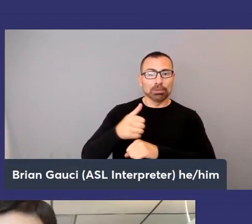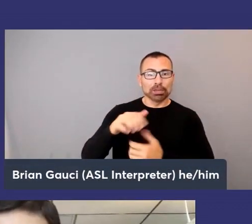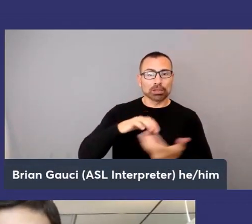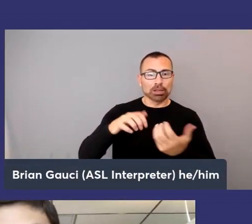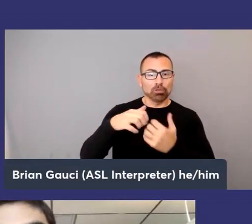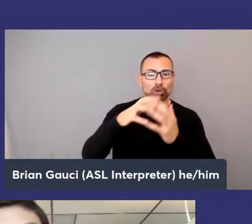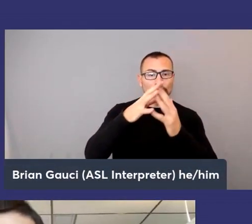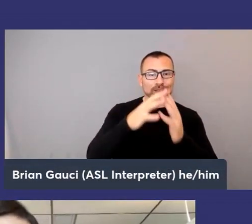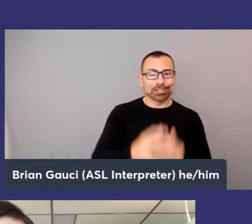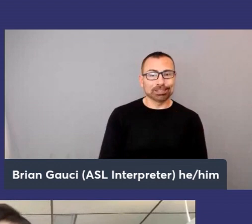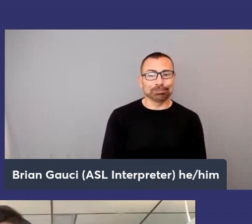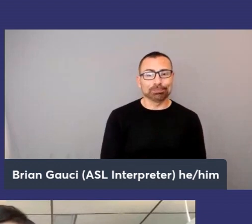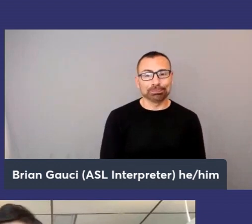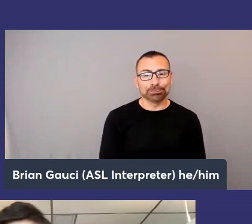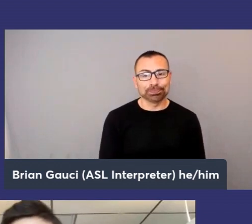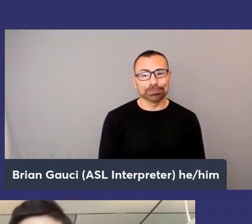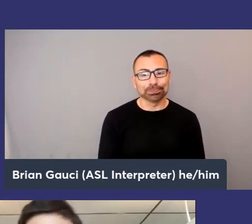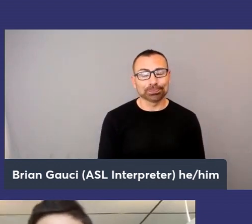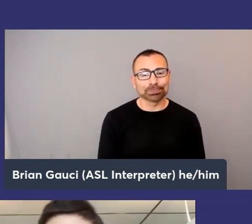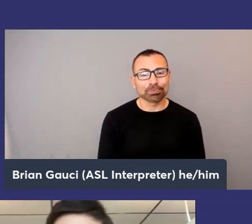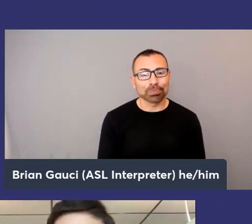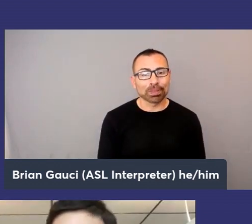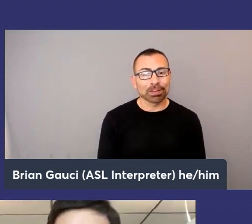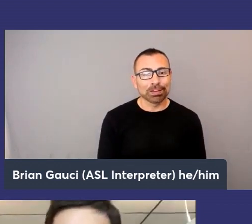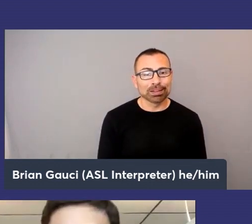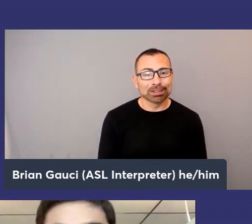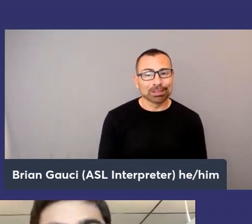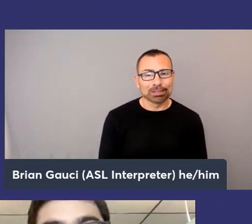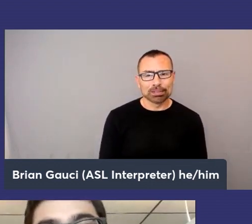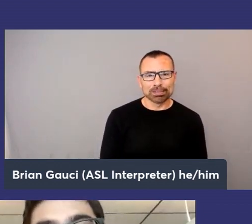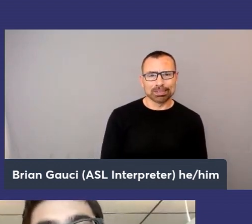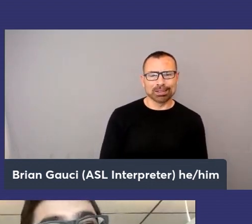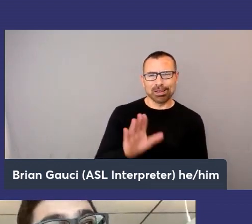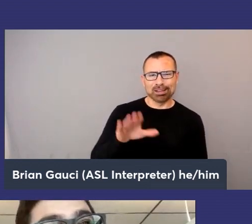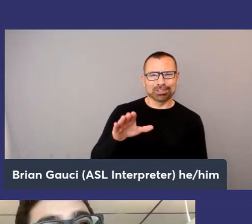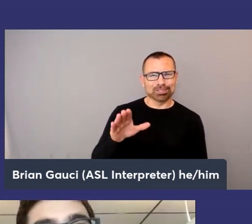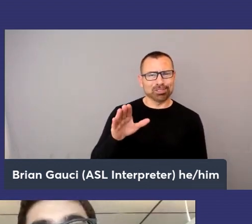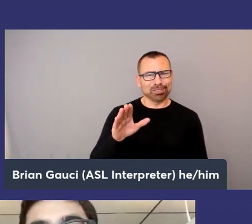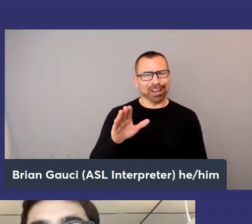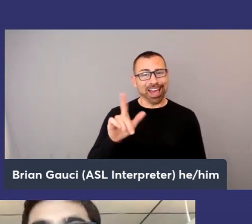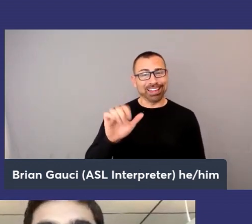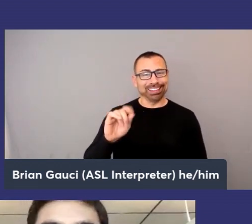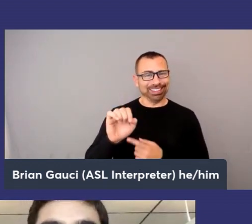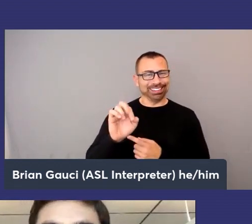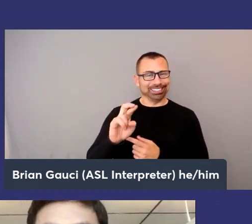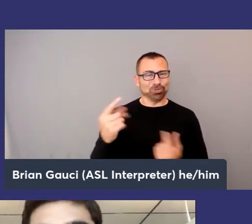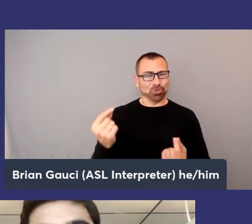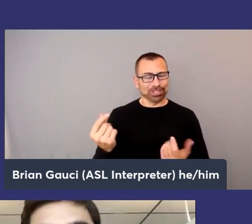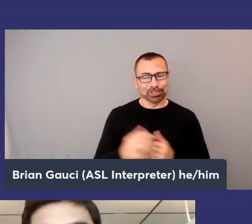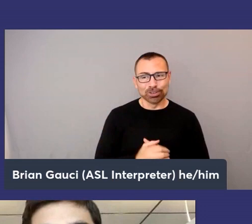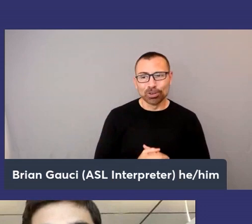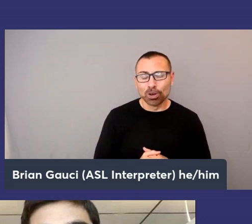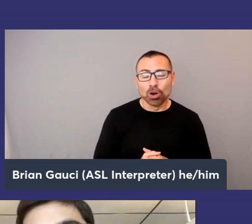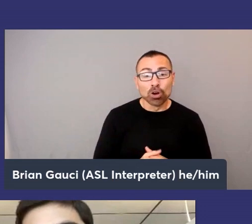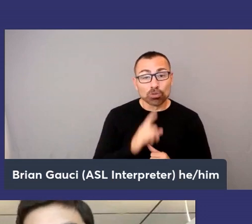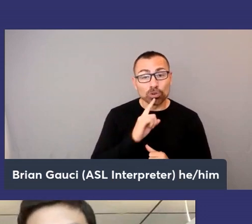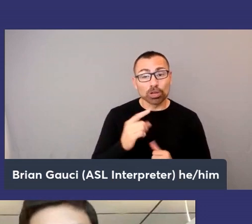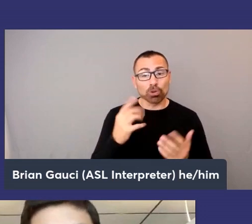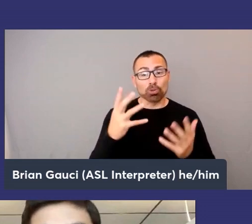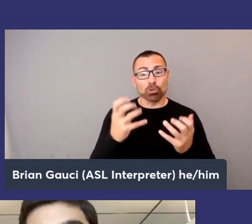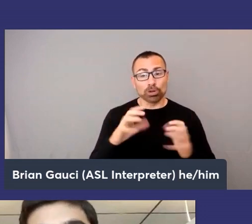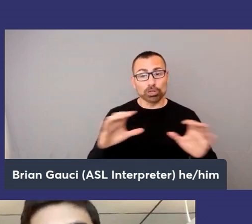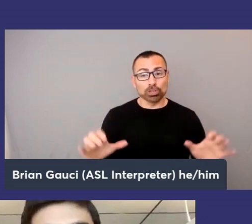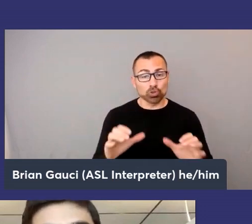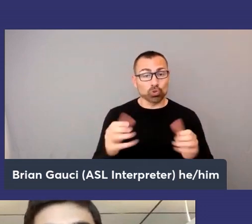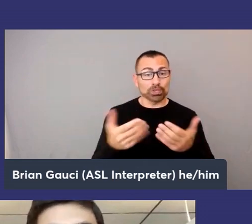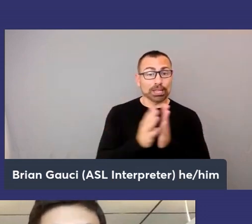And what the Linter tool does, and I guess this is what where people might be thinking, what is the Linter tool, right? What we really wanted to do was as a